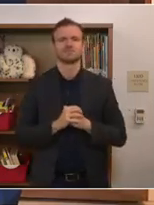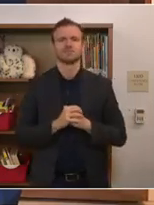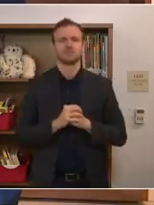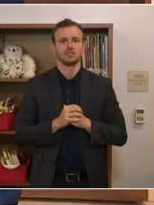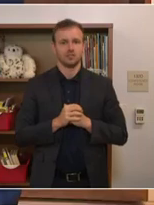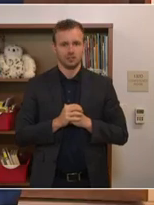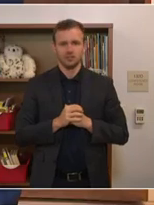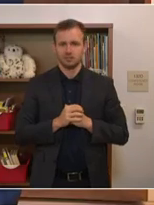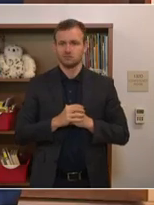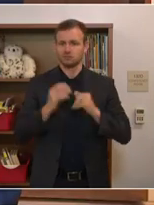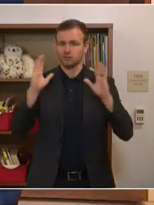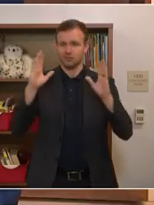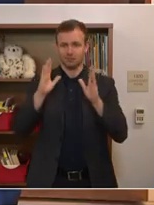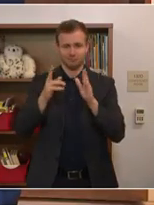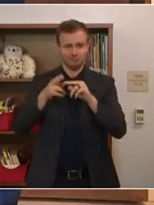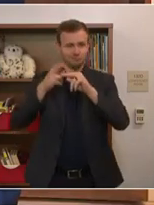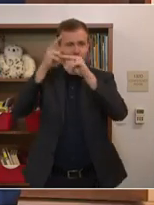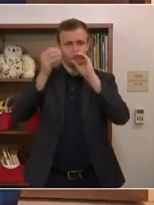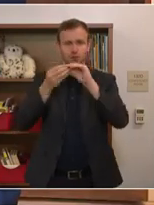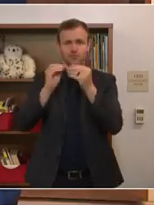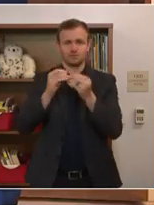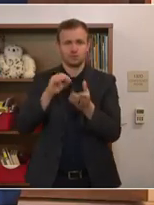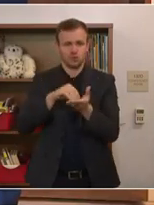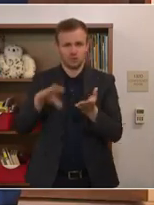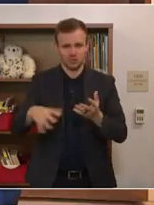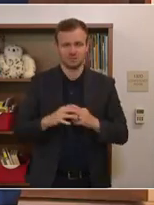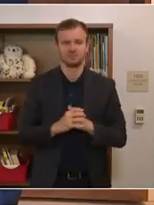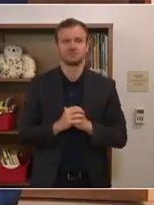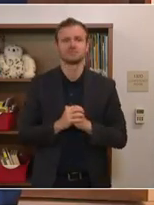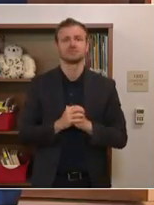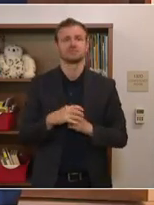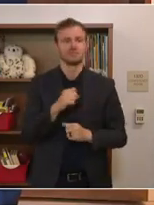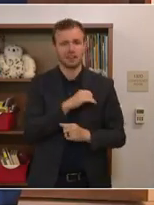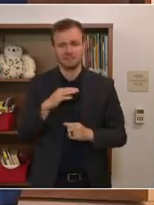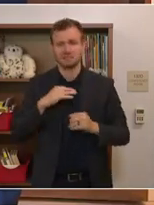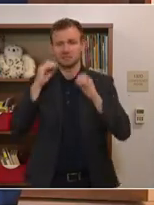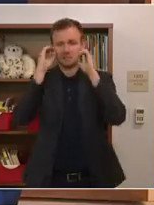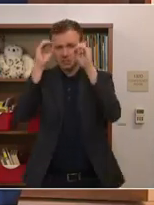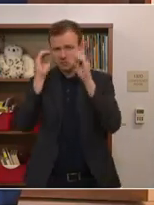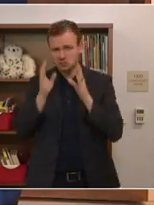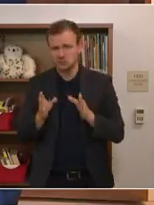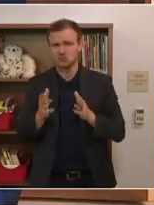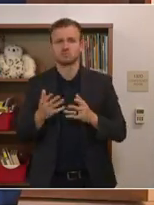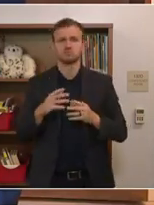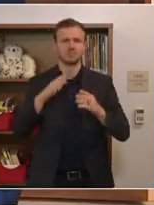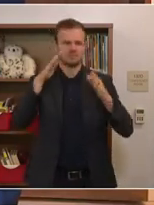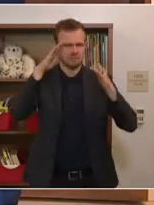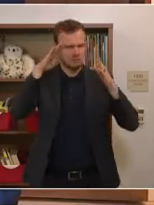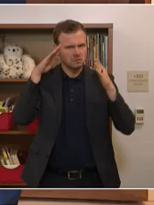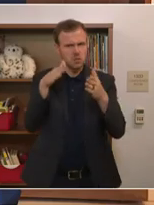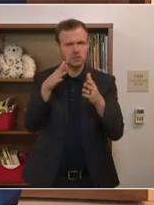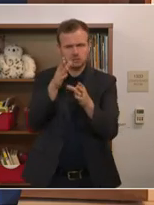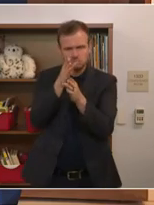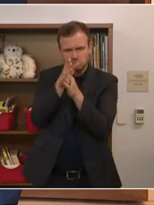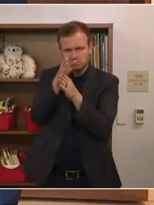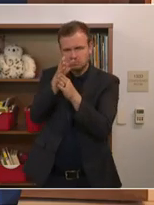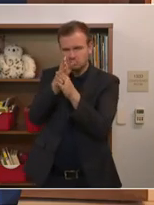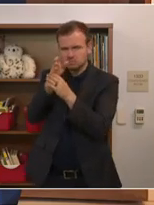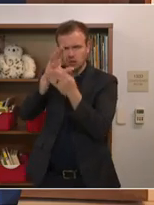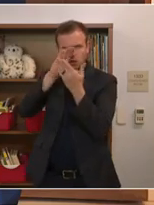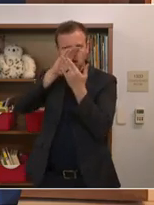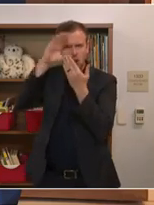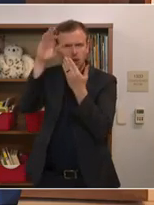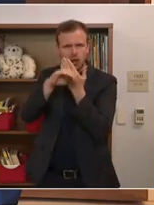wonderful teachers and education staff, has focused on a curriculum that teaches the science of reading.